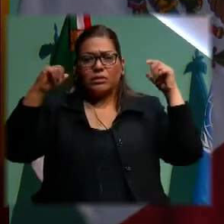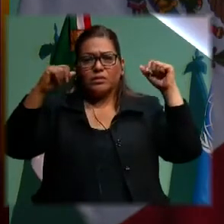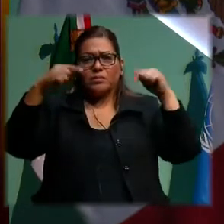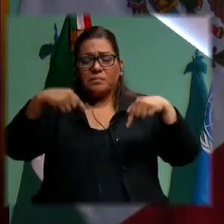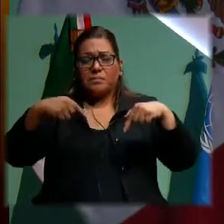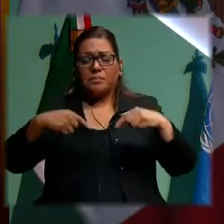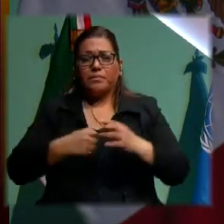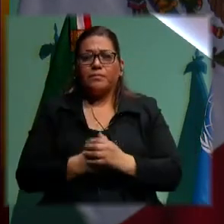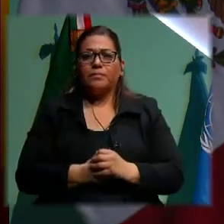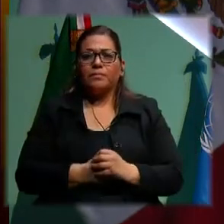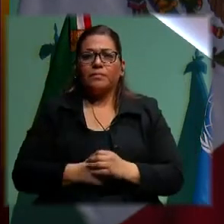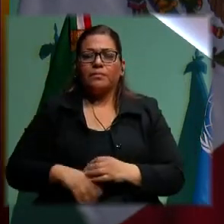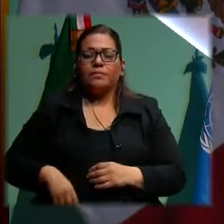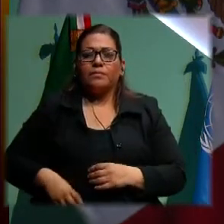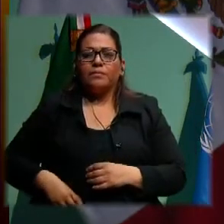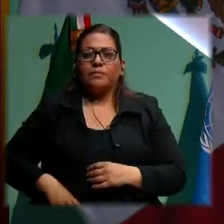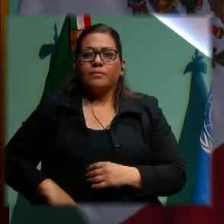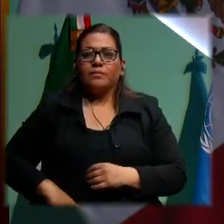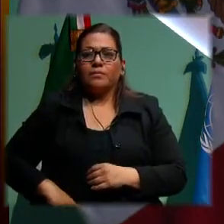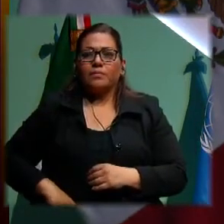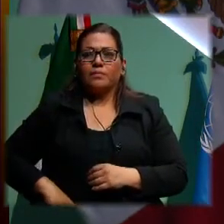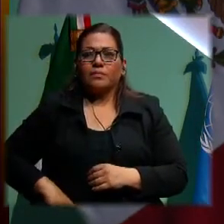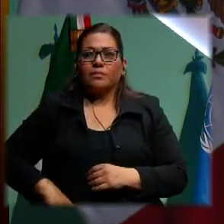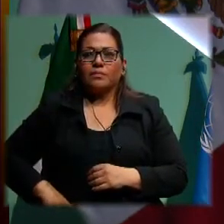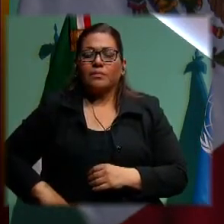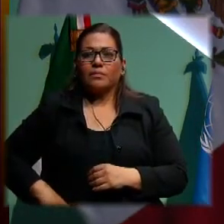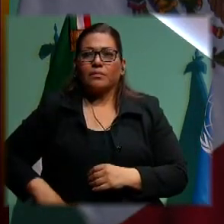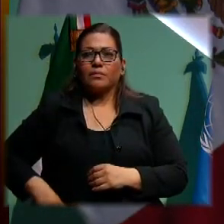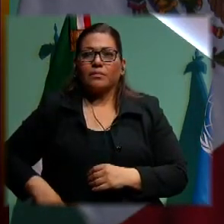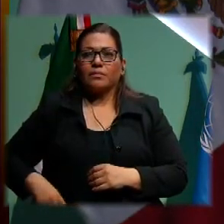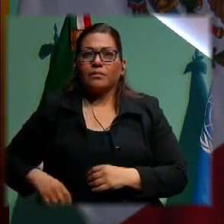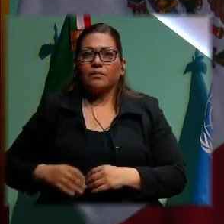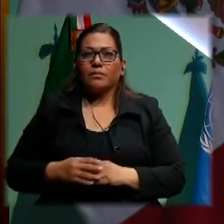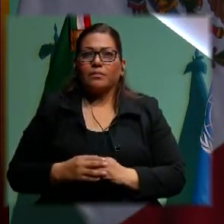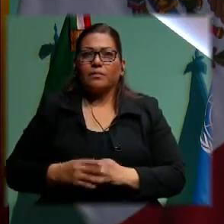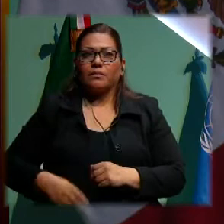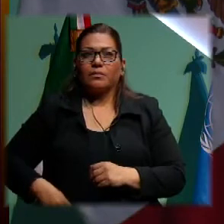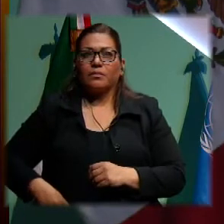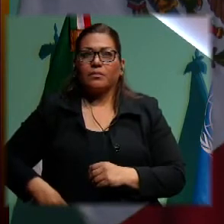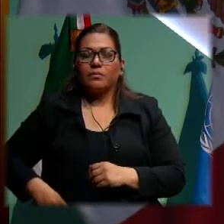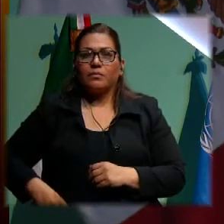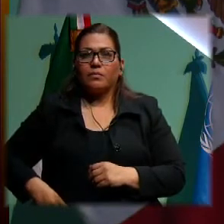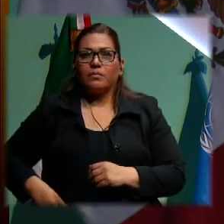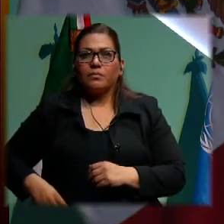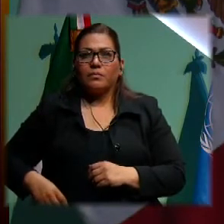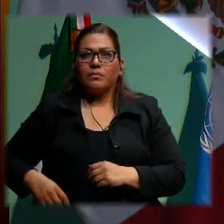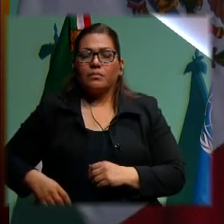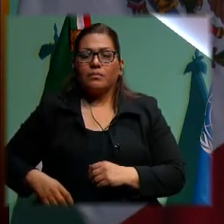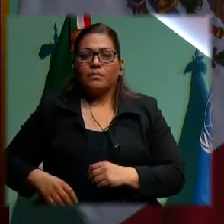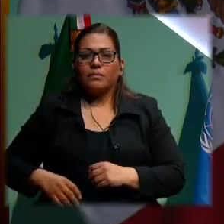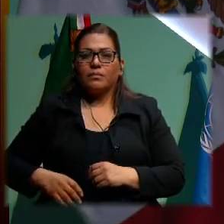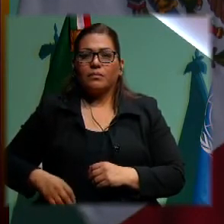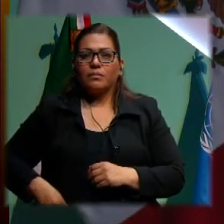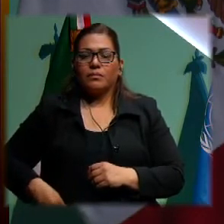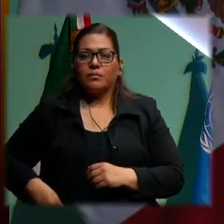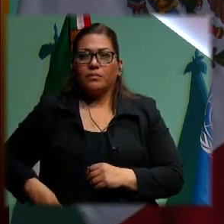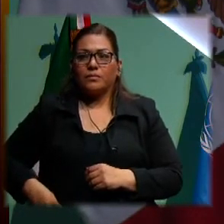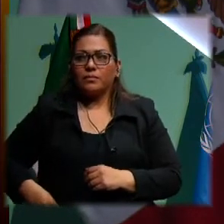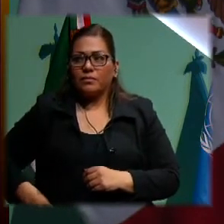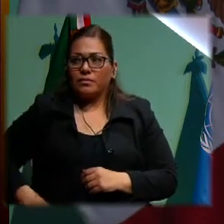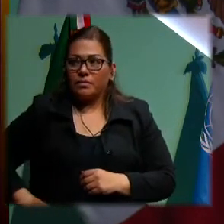you. They are being supported by the ISOC Ambassador Program, but also